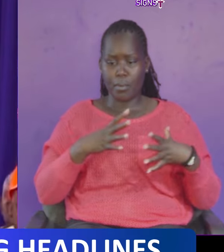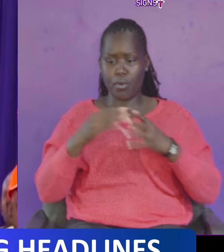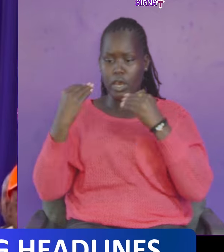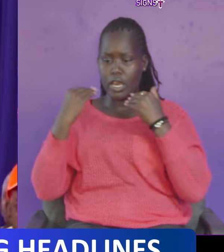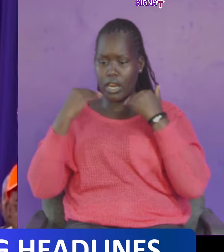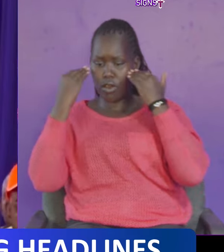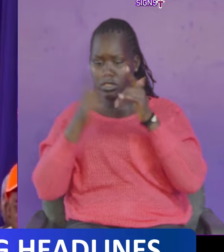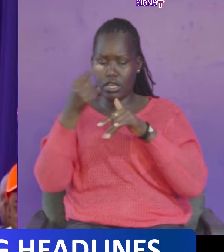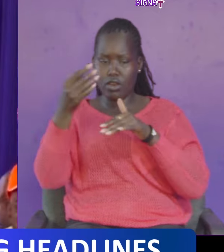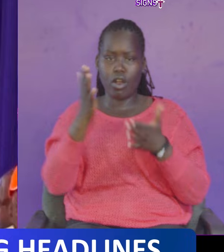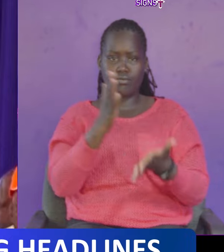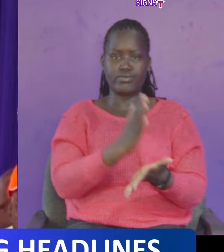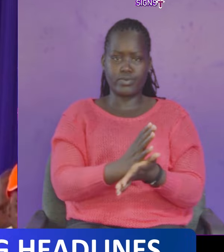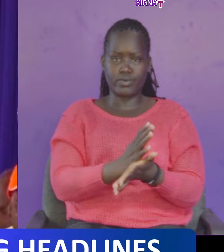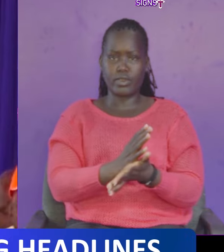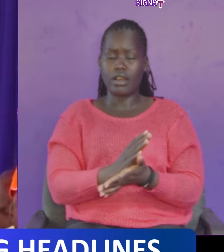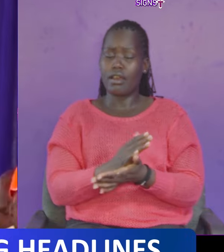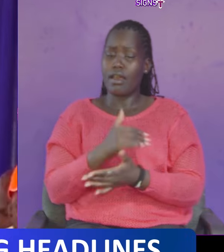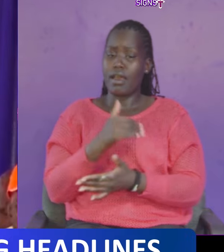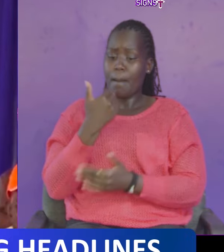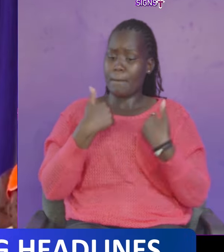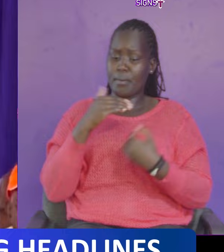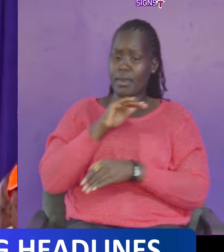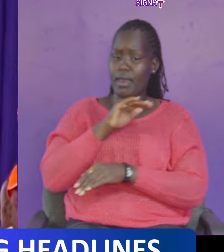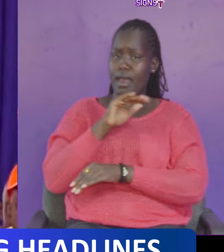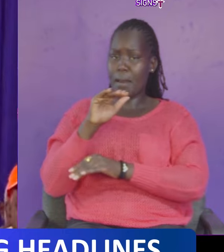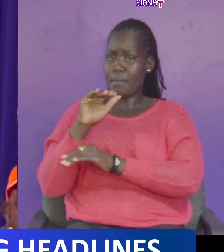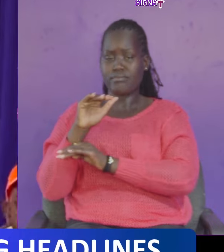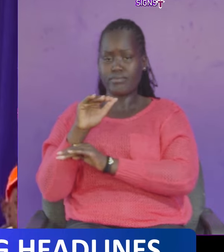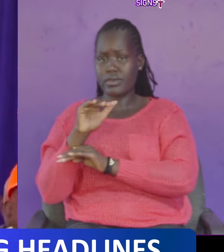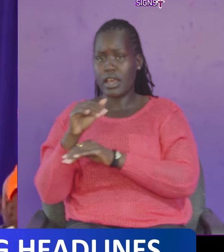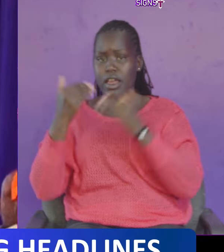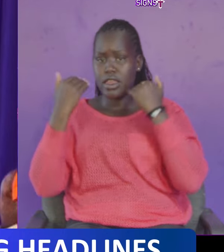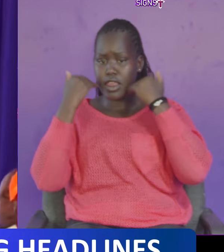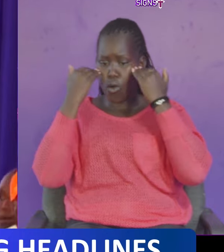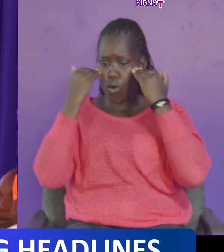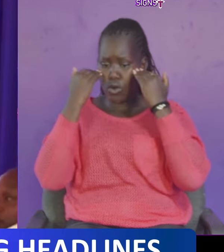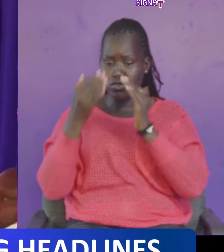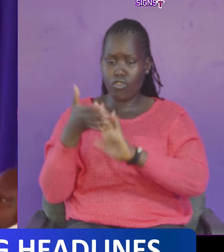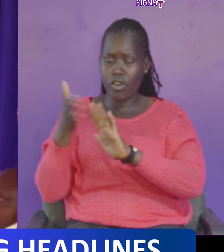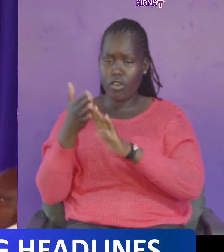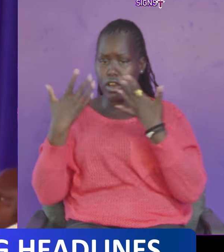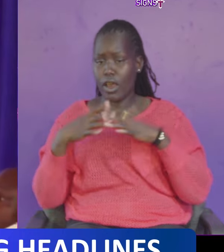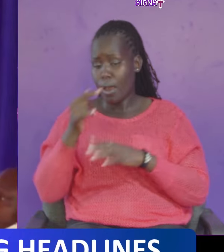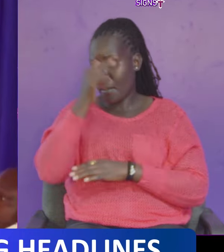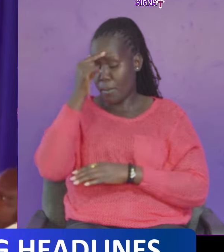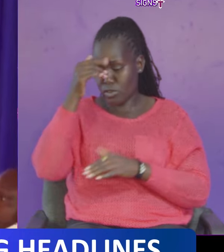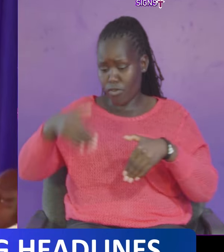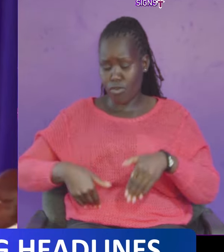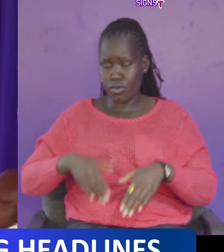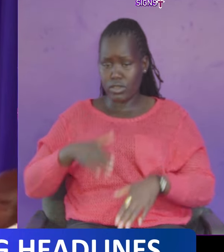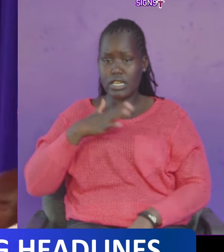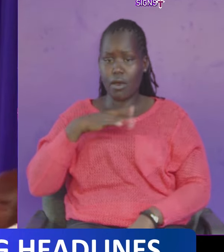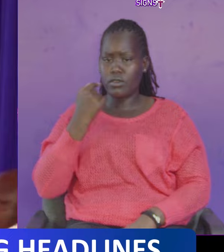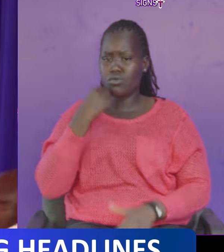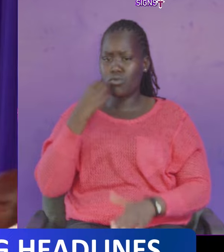maneno. Mimi naomba mahakama imalize hiyo kesi haraka ili vijana yetu ambayo wameumia hapa Migori, wameumia Homa